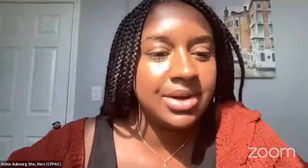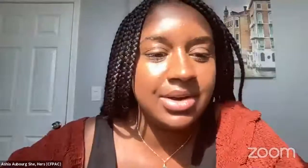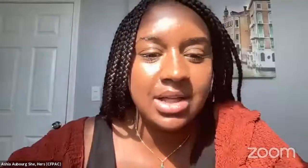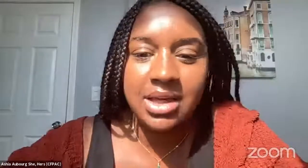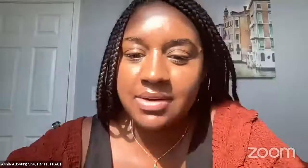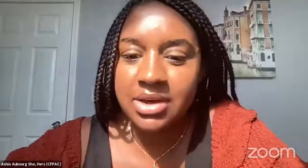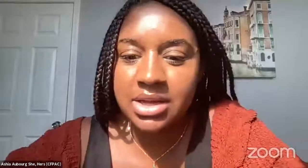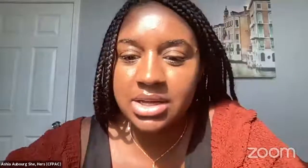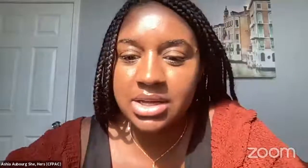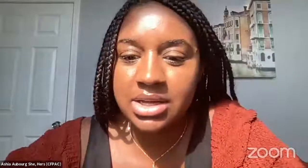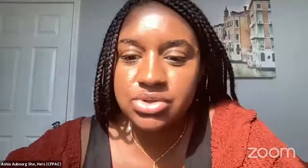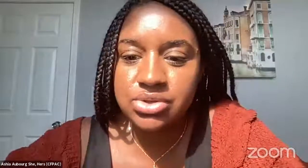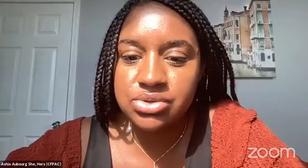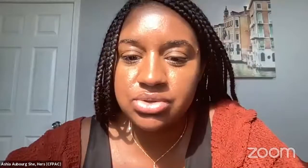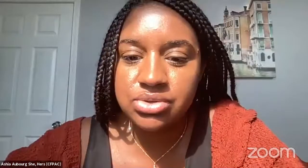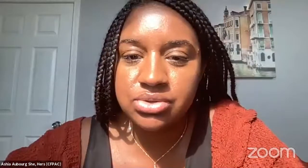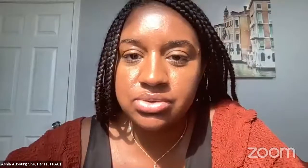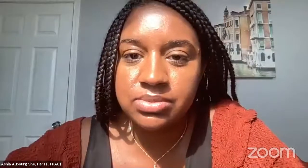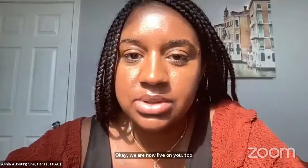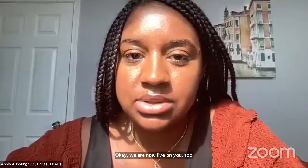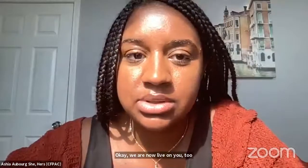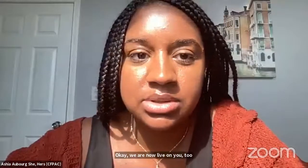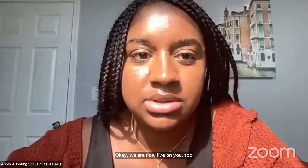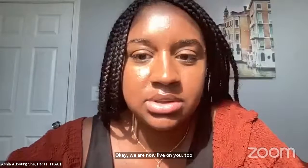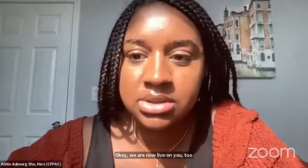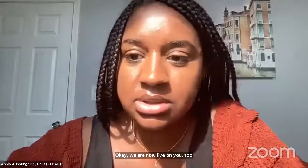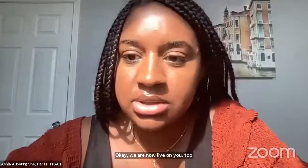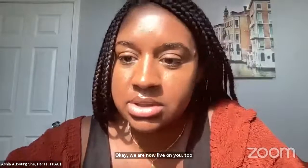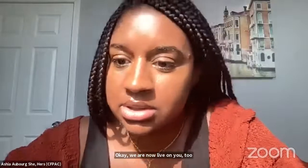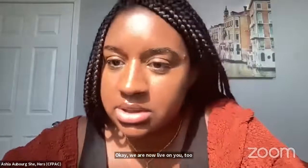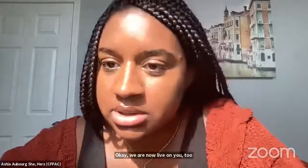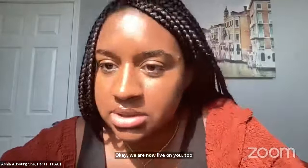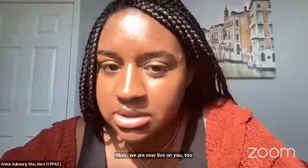Okay, we are now live on YouTube.